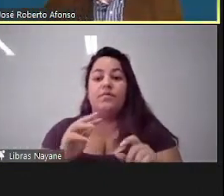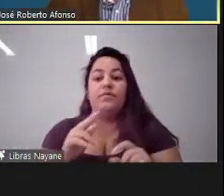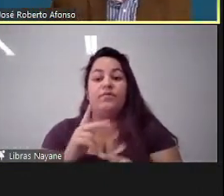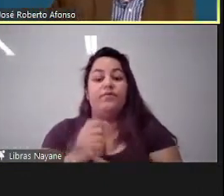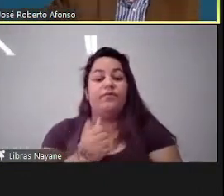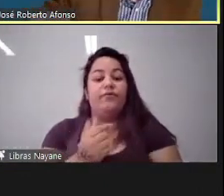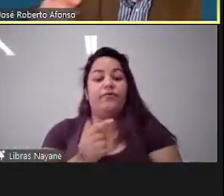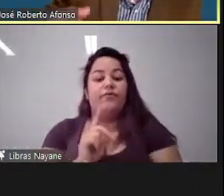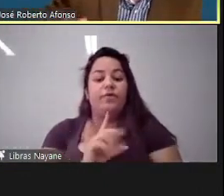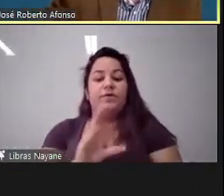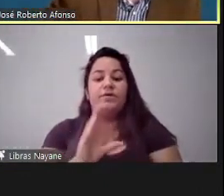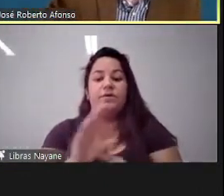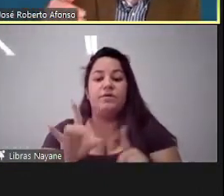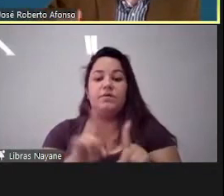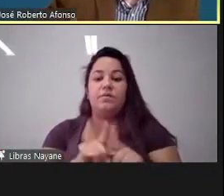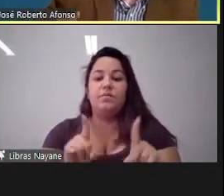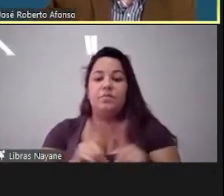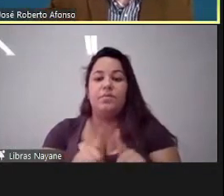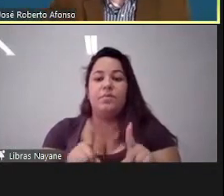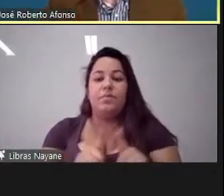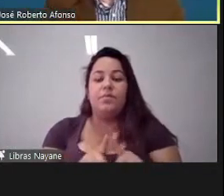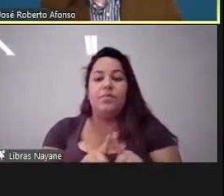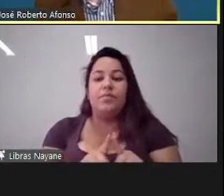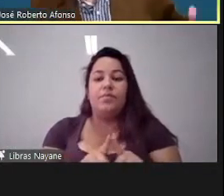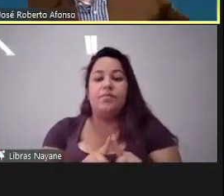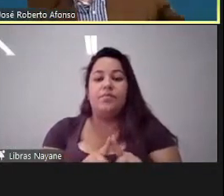smaller public,